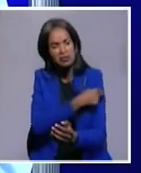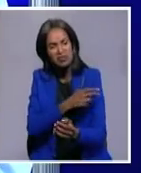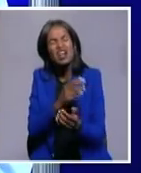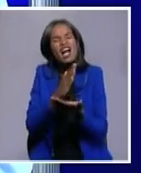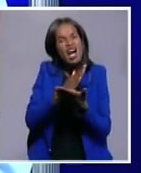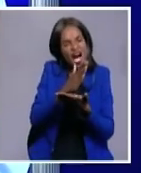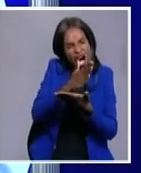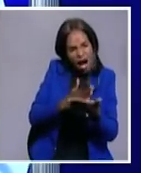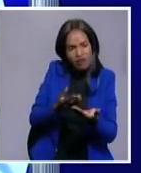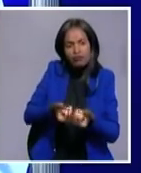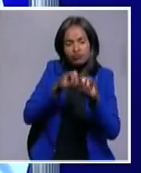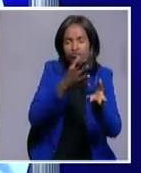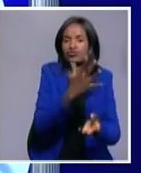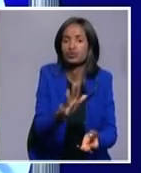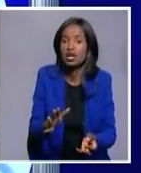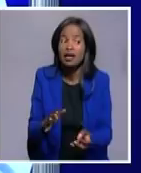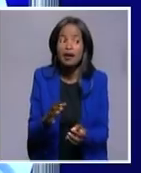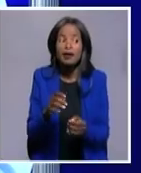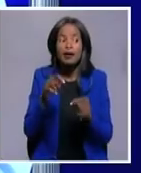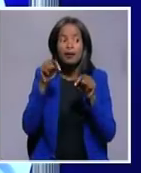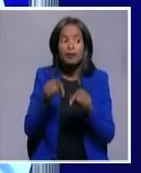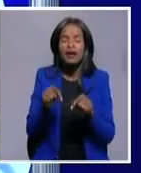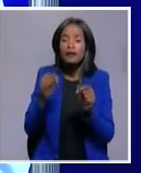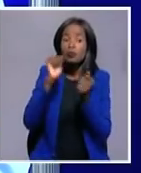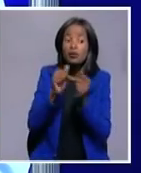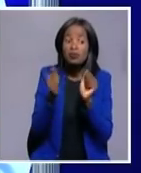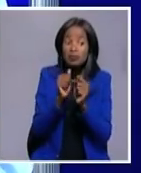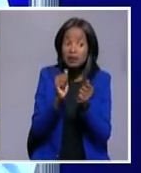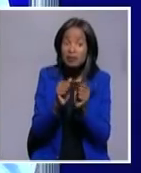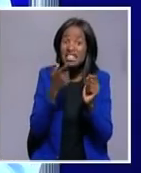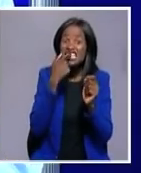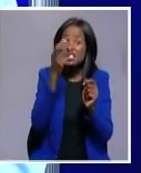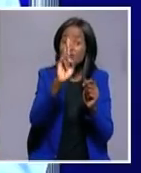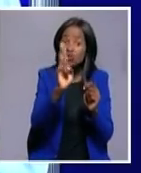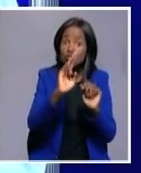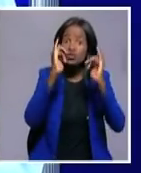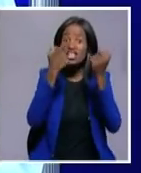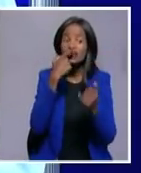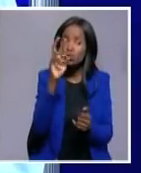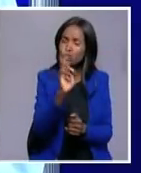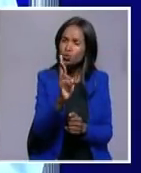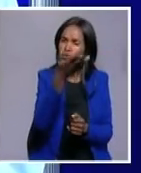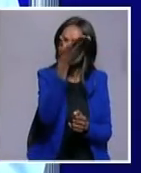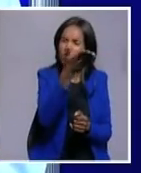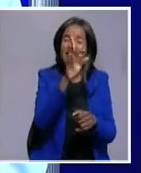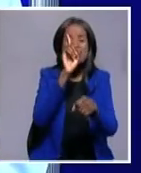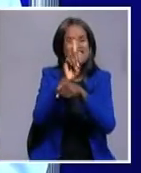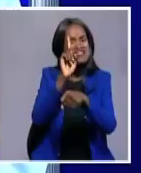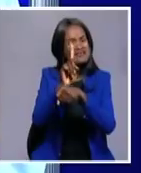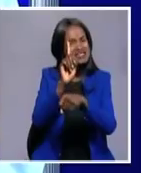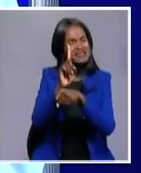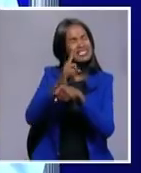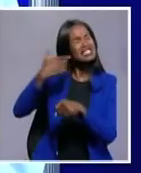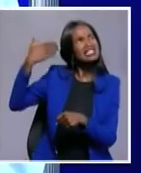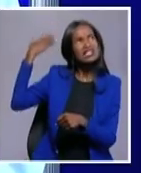supplied with water. But coming back to the situation itself within Rundu, At this point in time, I